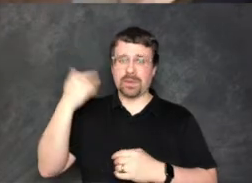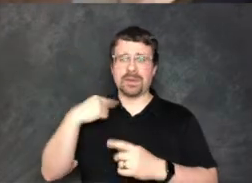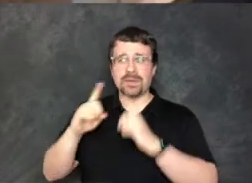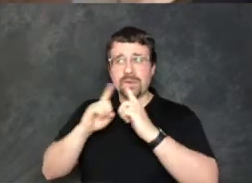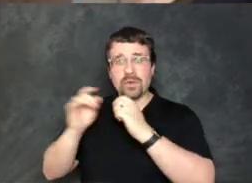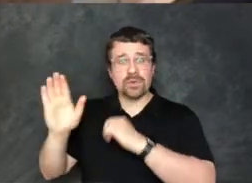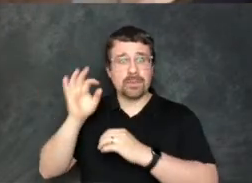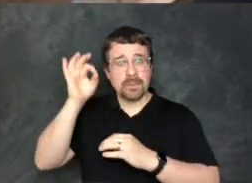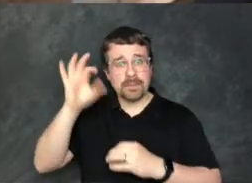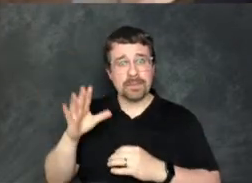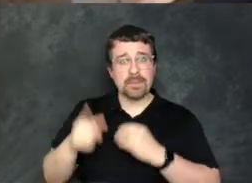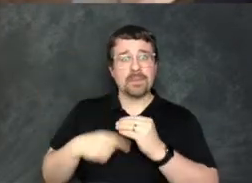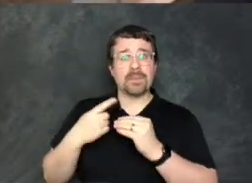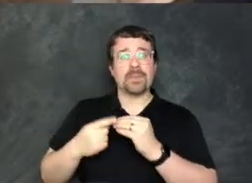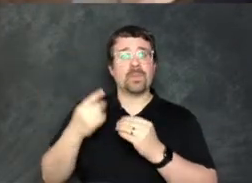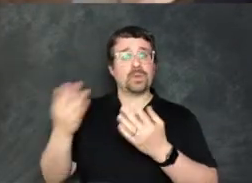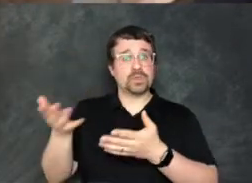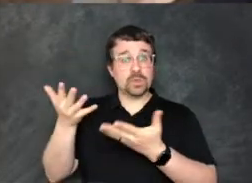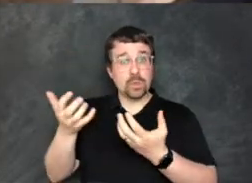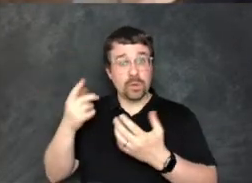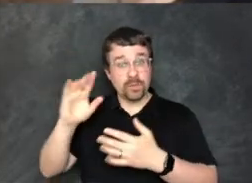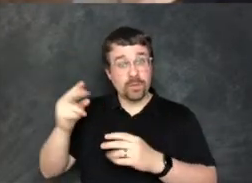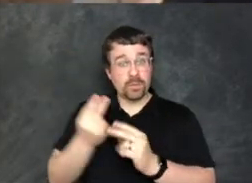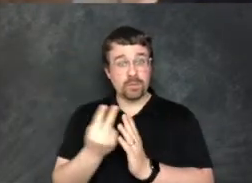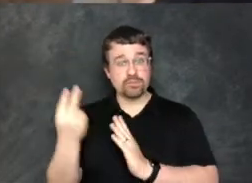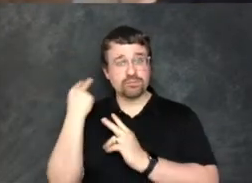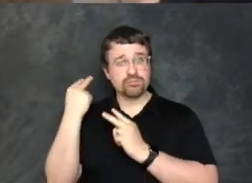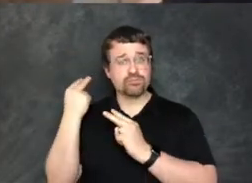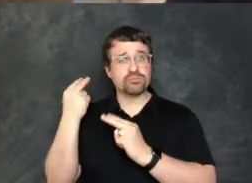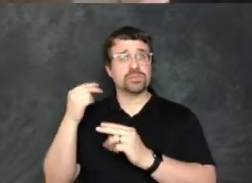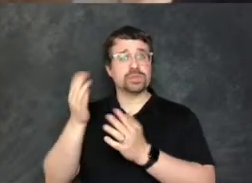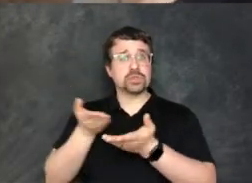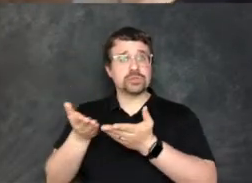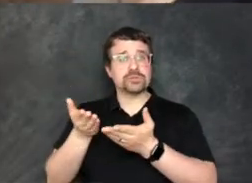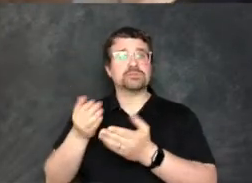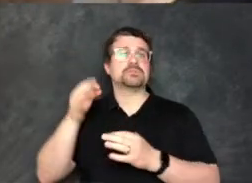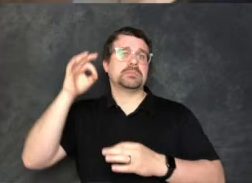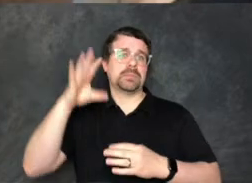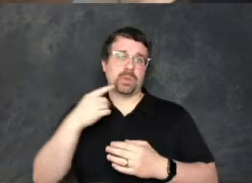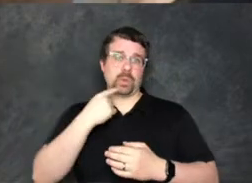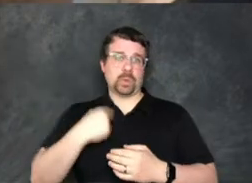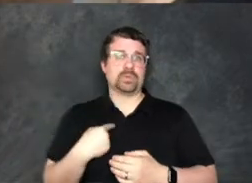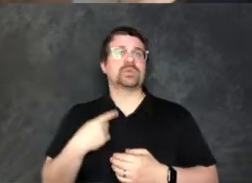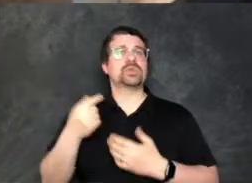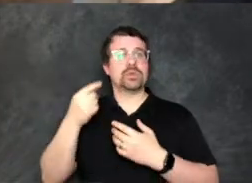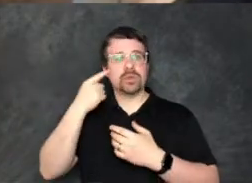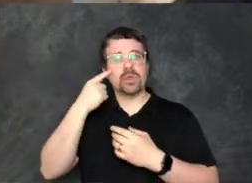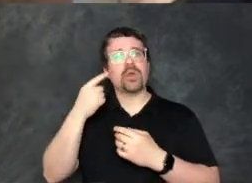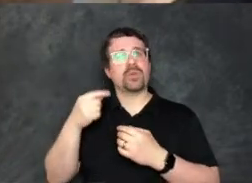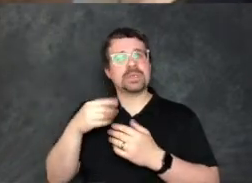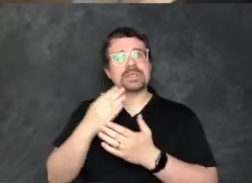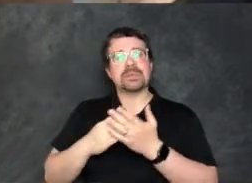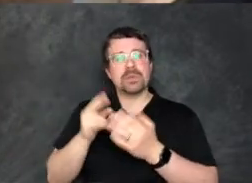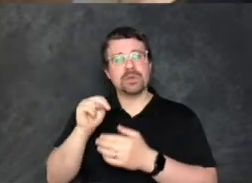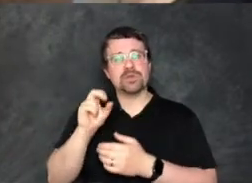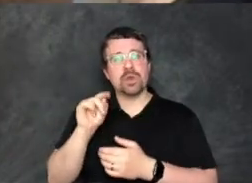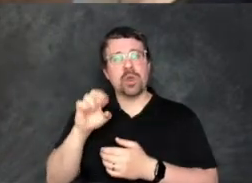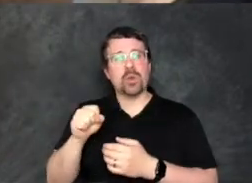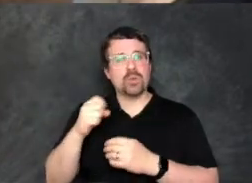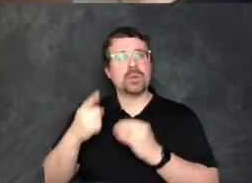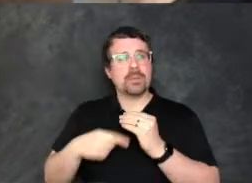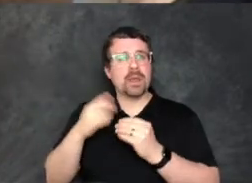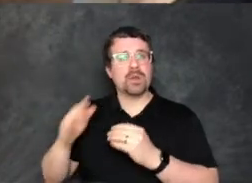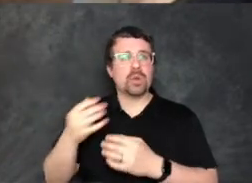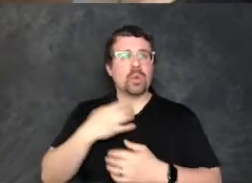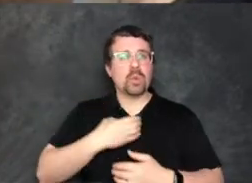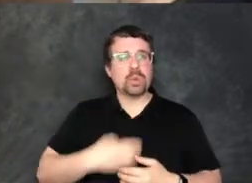that she recognized this because when I talked to her pastor about what she wanted for her memorial service, the pastor told me that she thought there